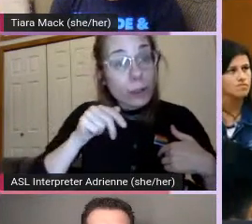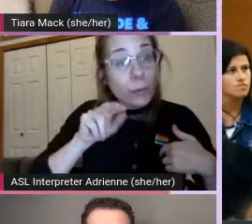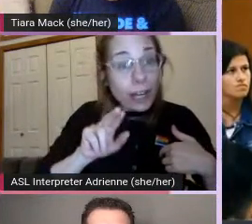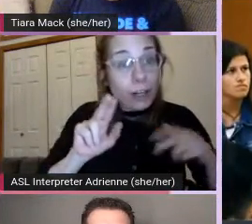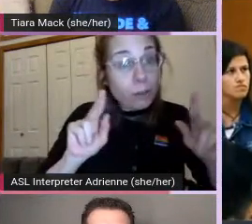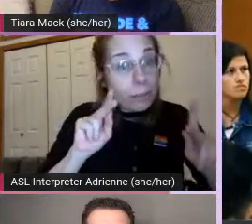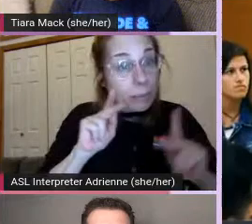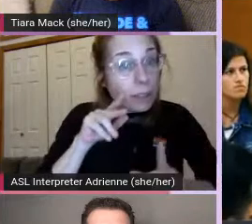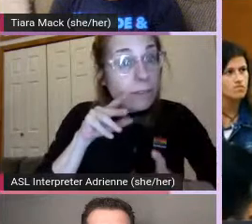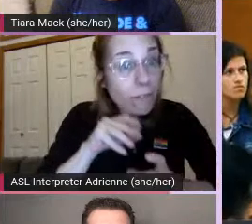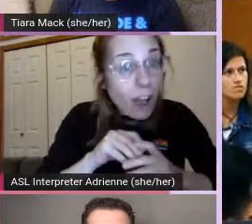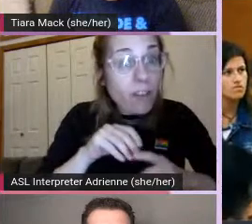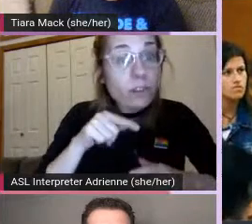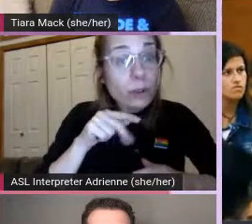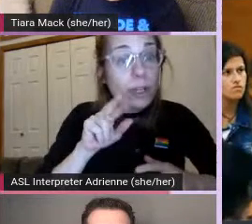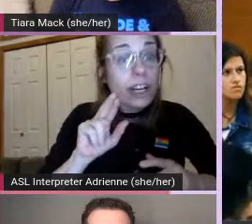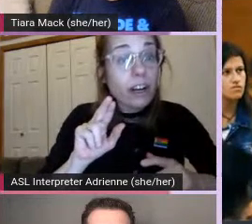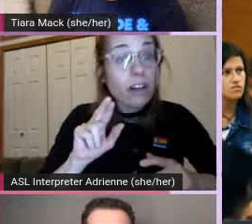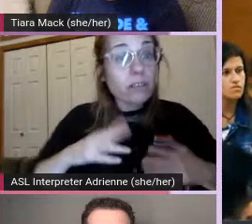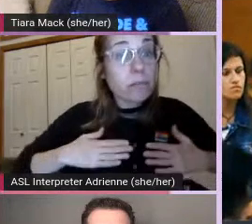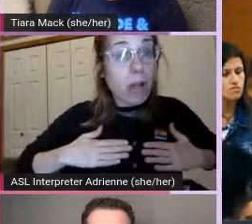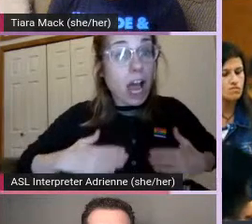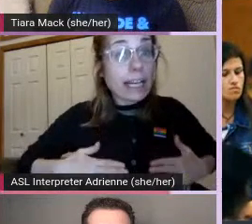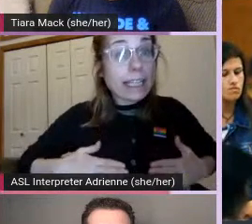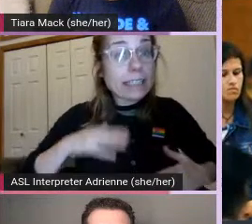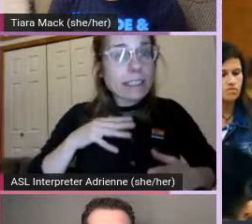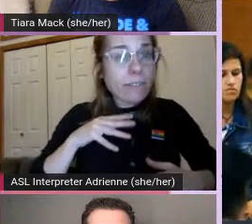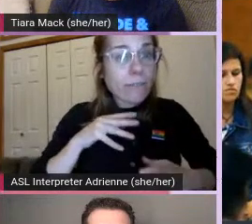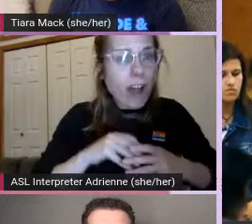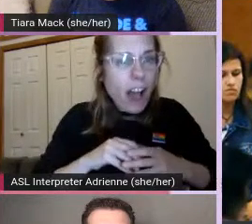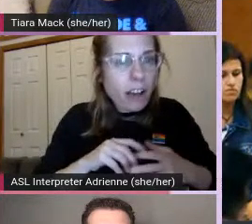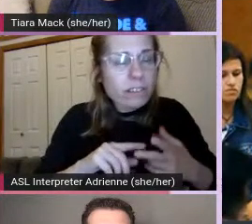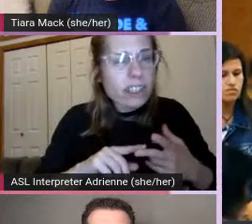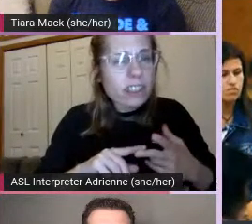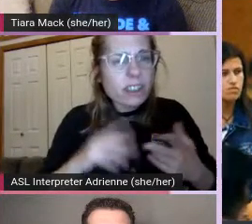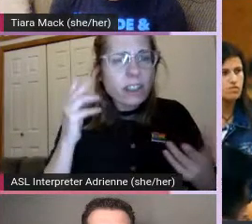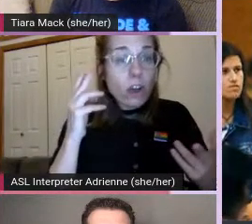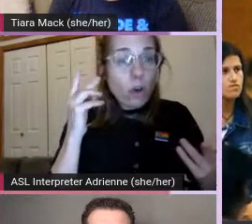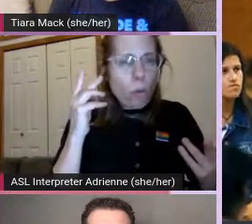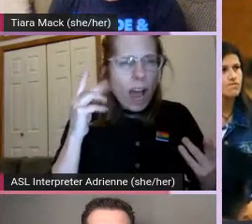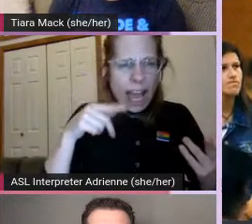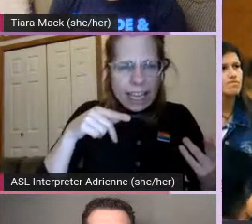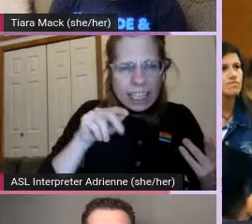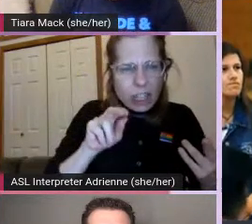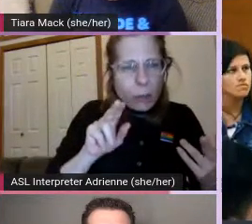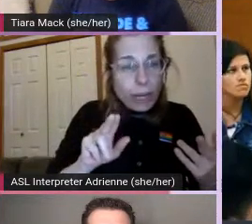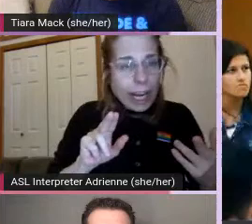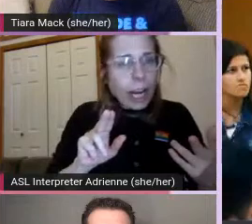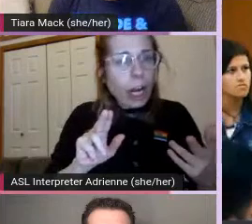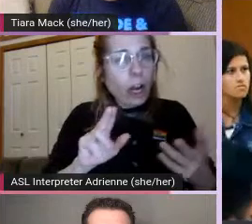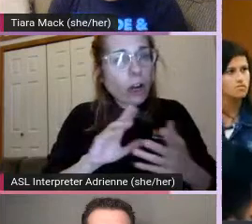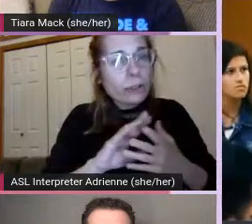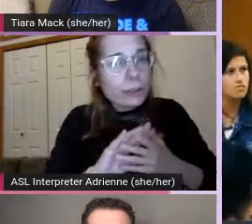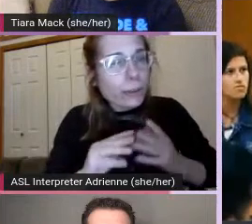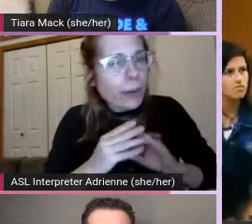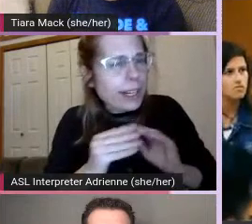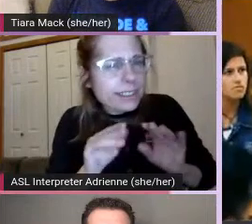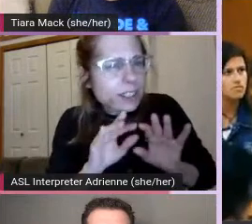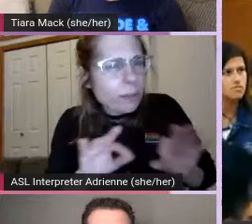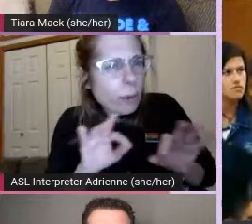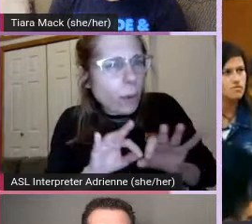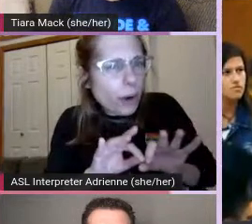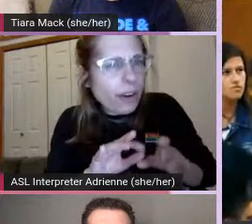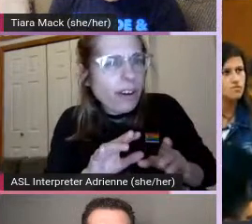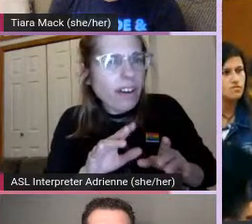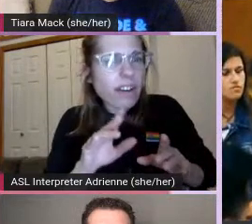health space and rights movement? Why do queer stories matter in sharing about why we advocate for